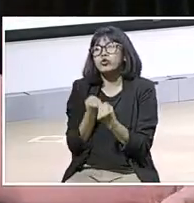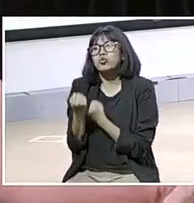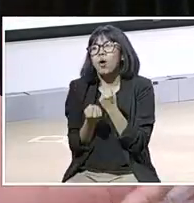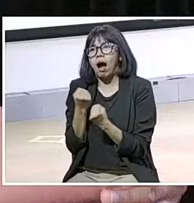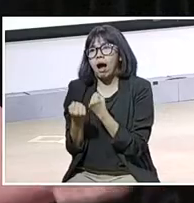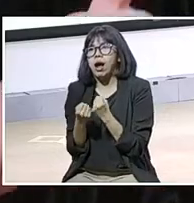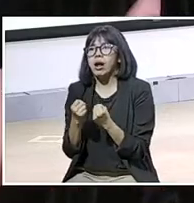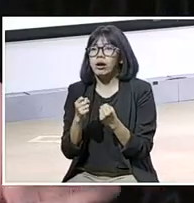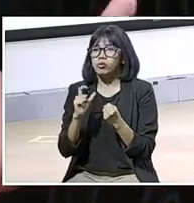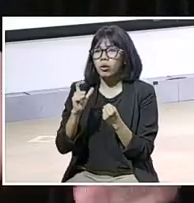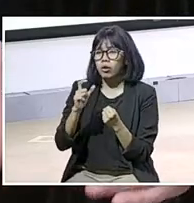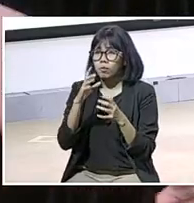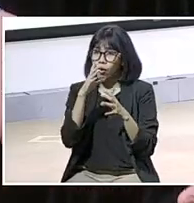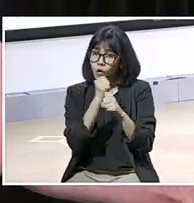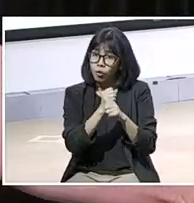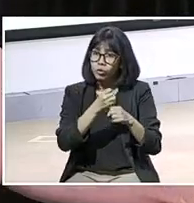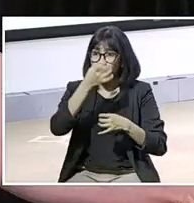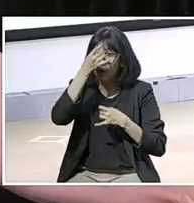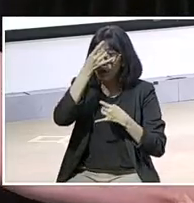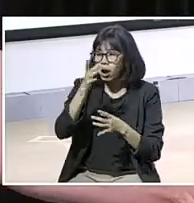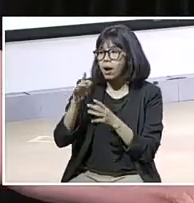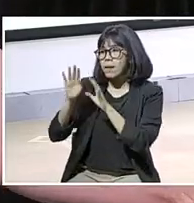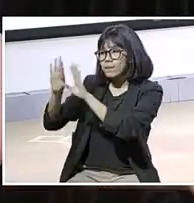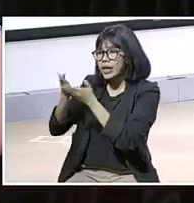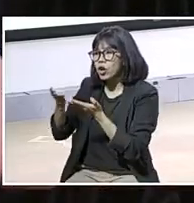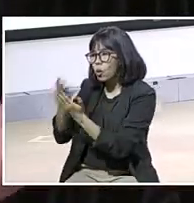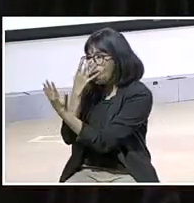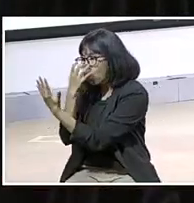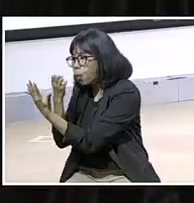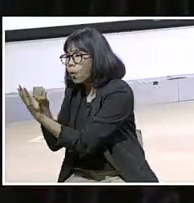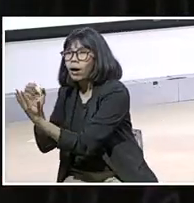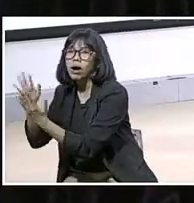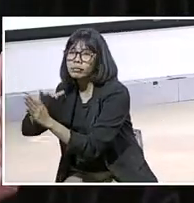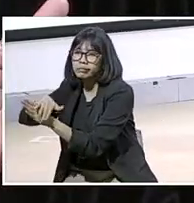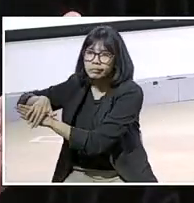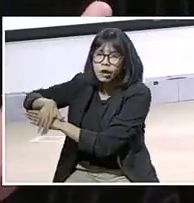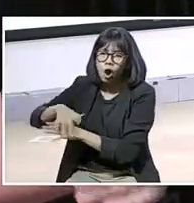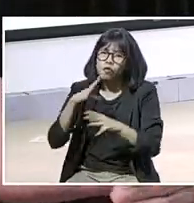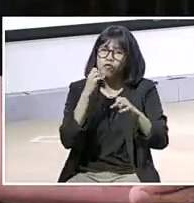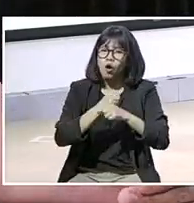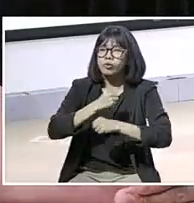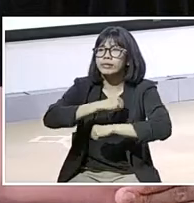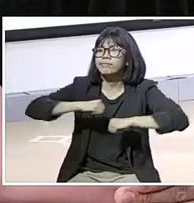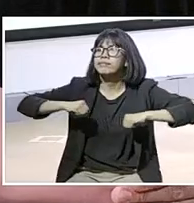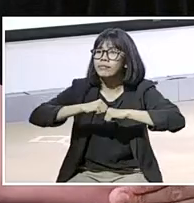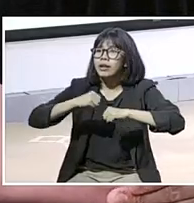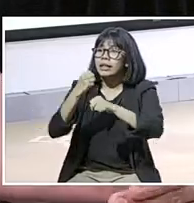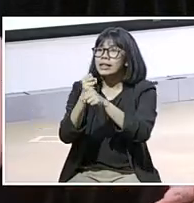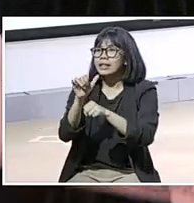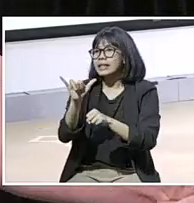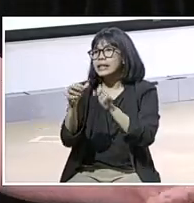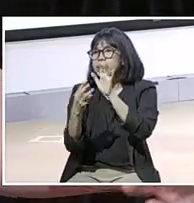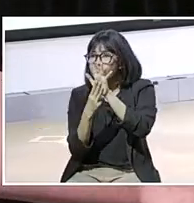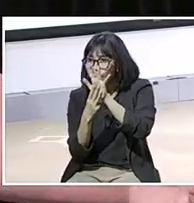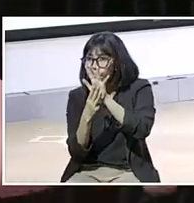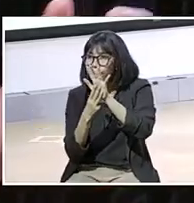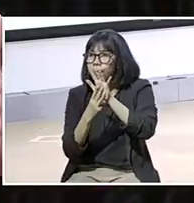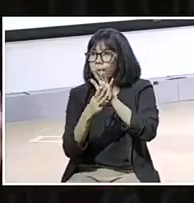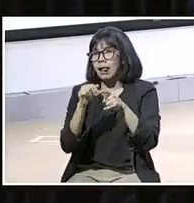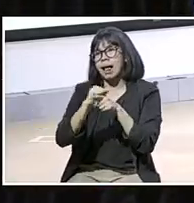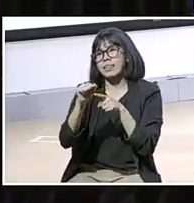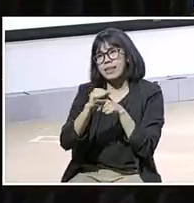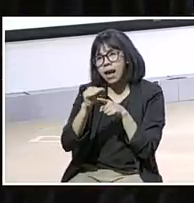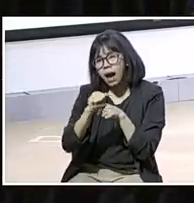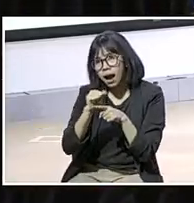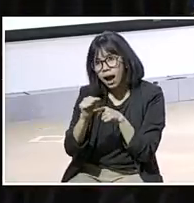social media, is that going to help me be a professional athlete? No, I need to be at the gym. Is that going to help me be a better TV analyst? No, I need